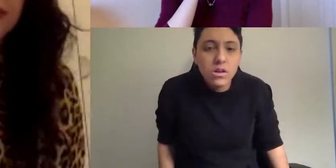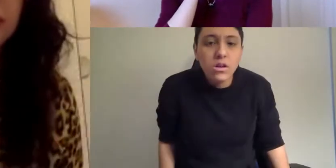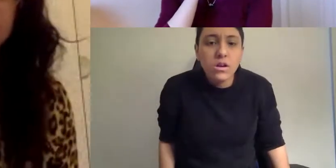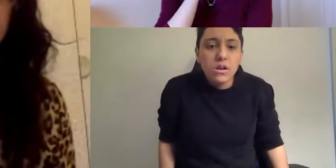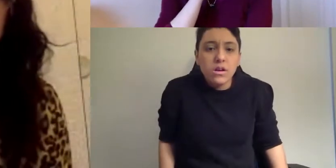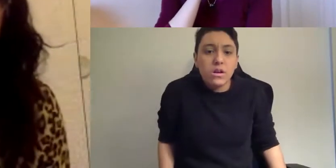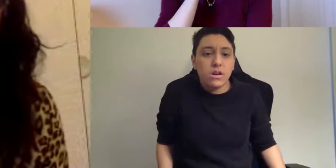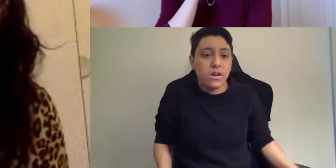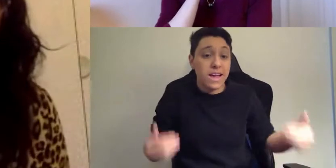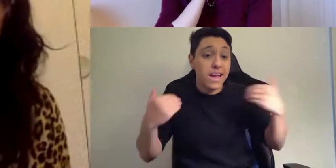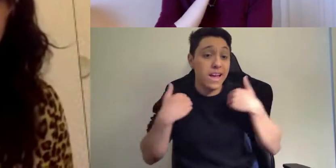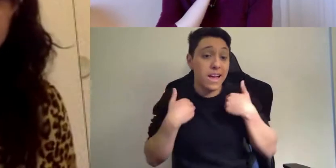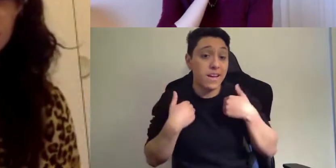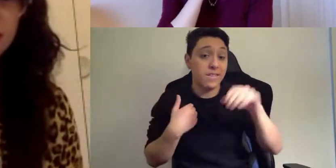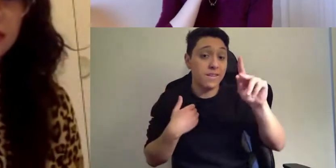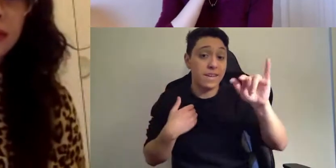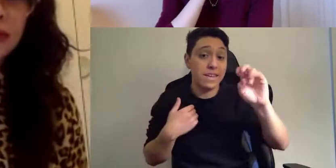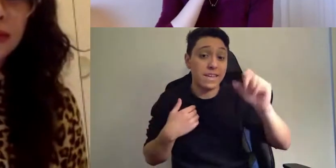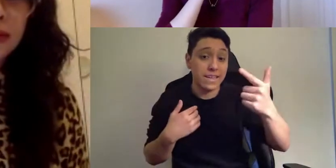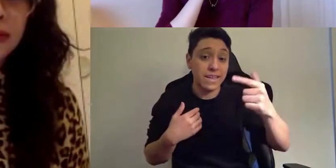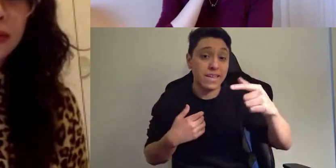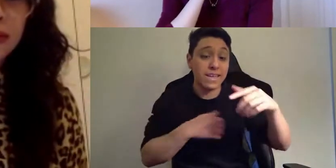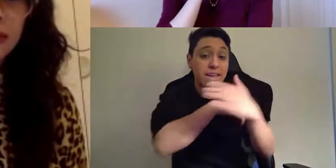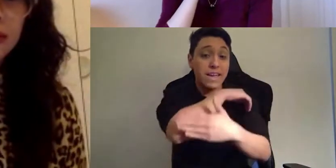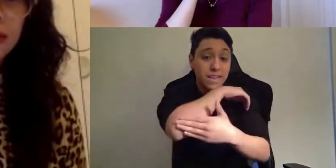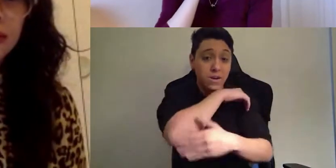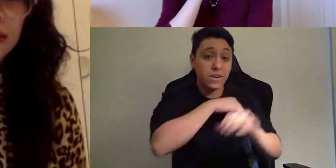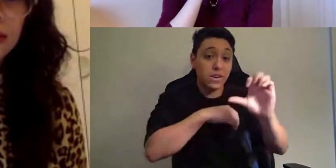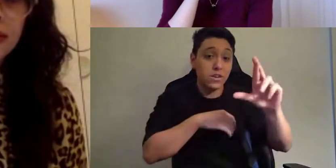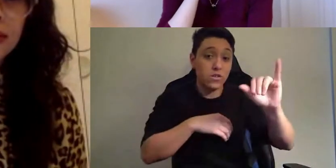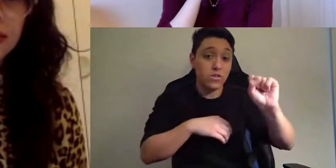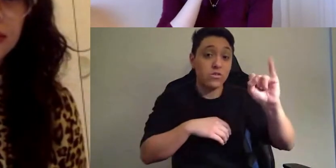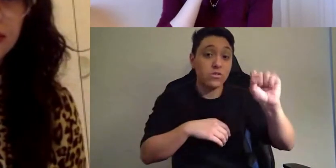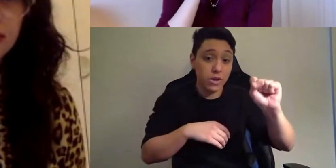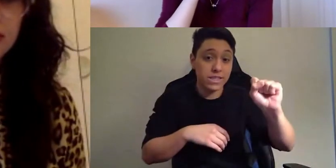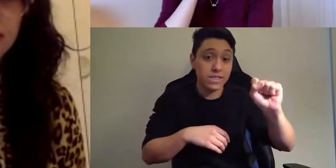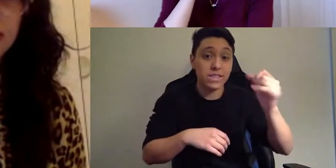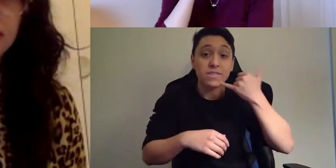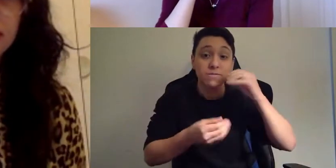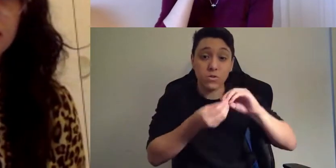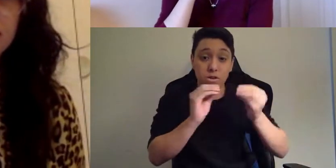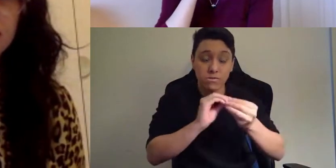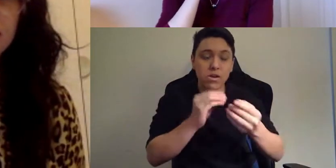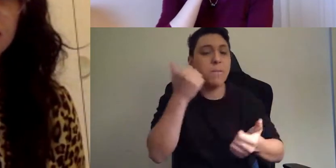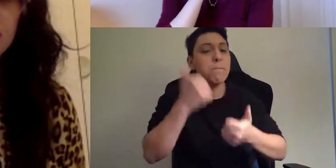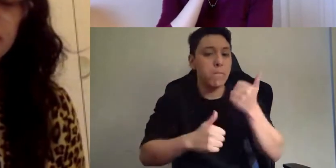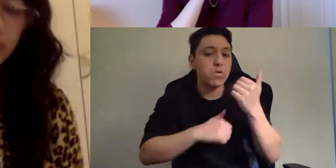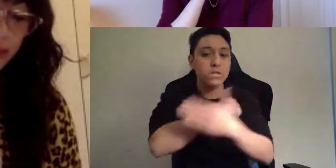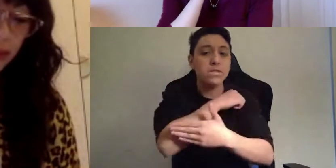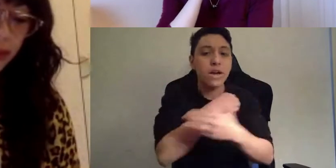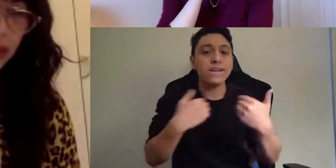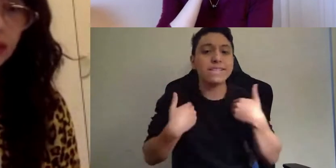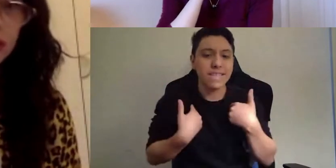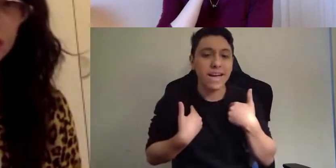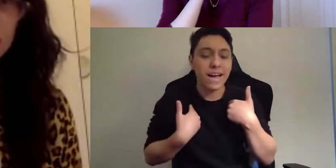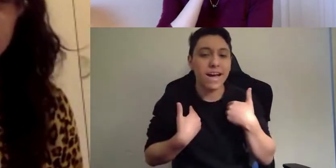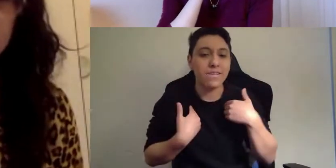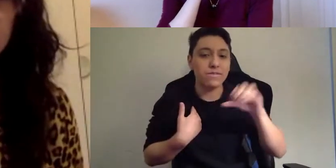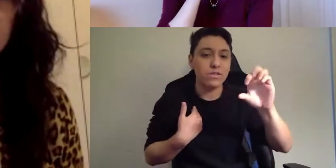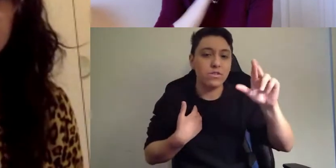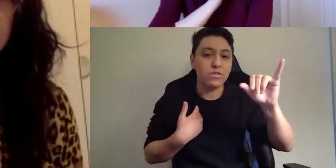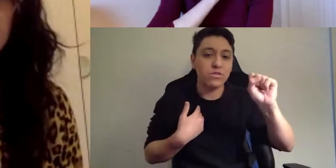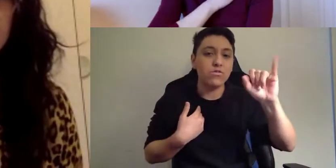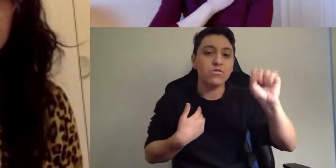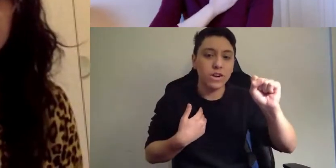There's the King County Crisis Line. Most counties have a crisis line number, so you may need to look for another one if you live